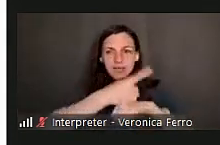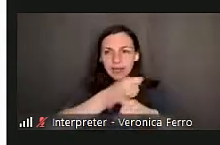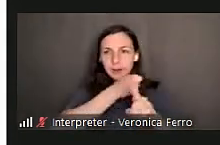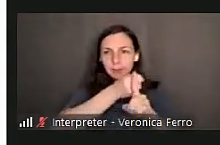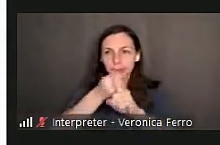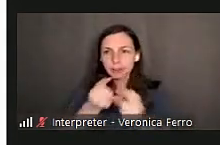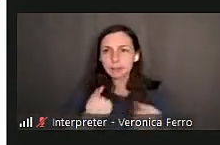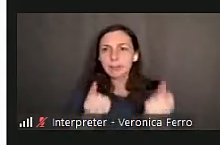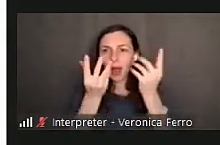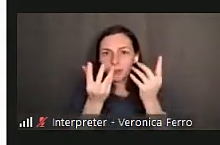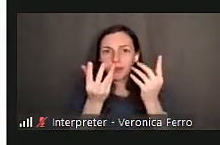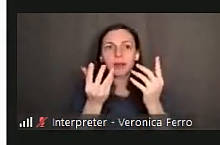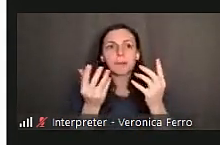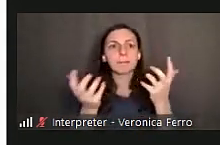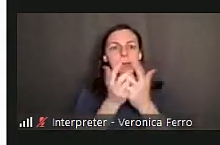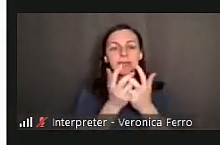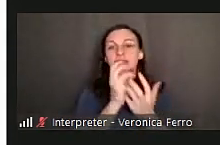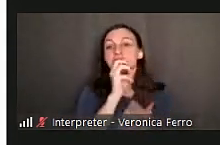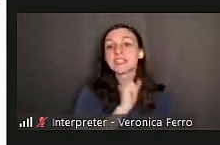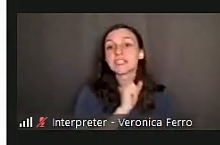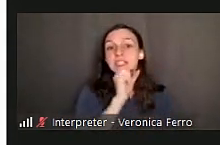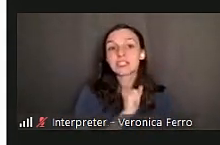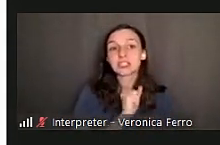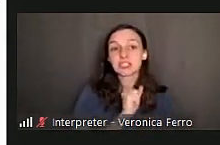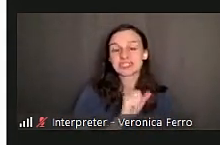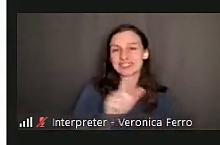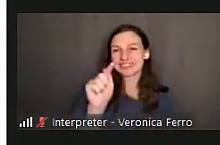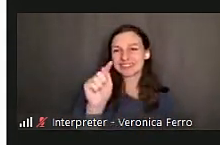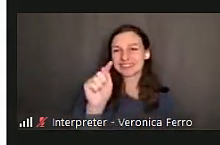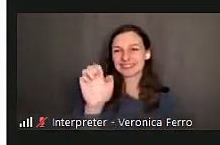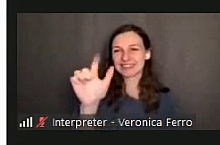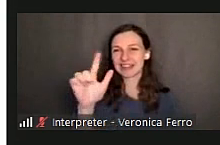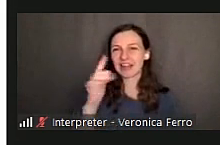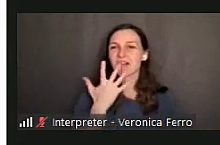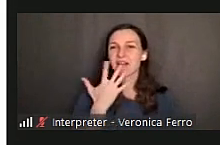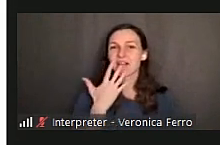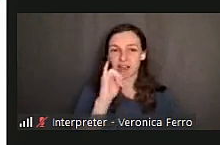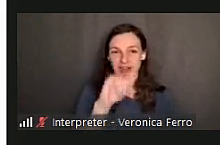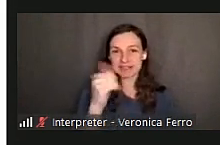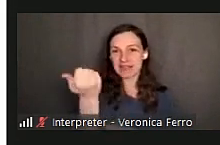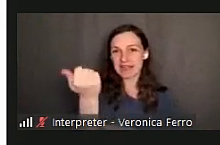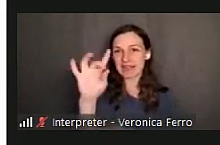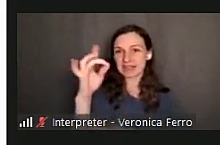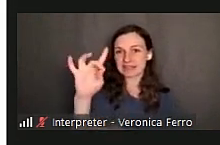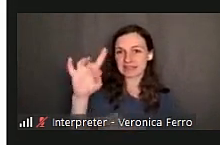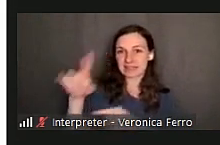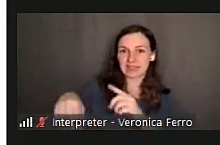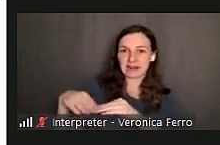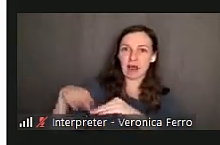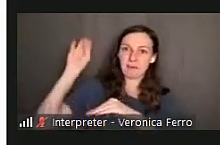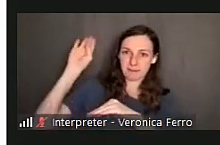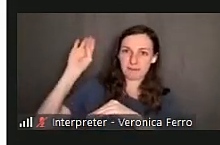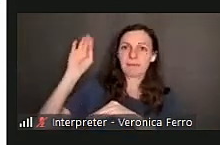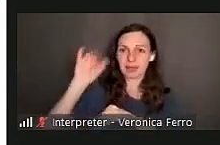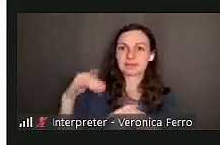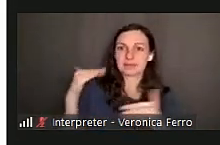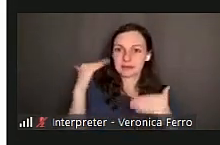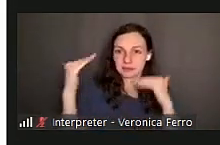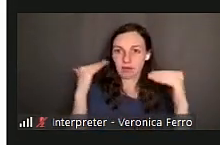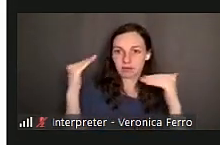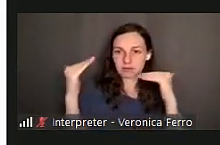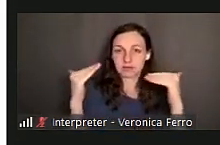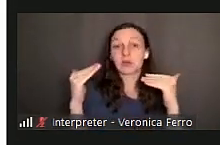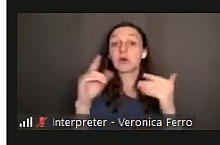adults are shown in that teal color, that 18 plus population. You'll see there we're actually still seeing a slight decline in cases